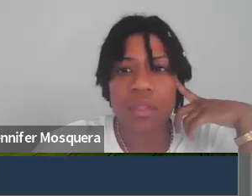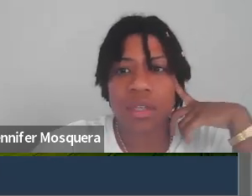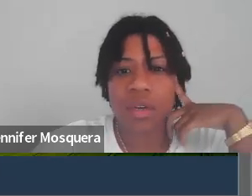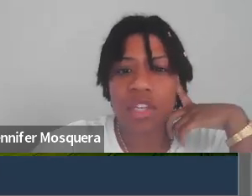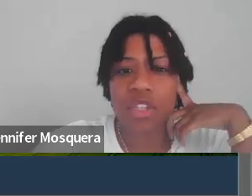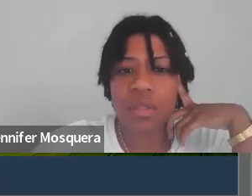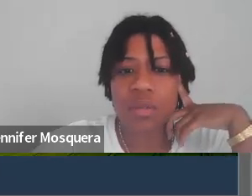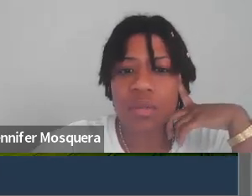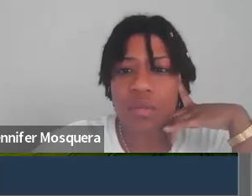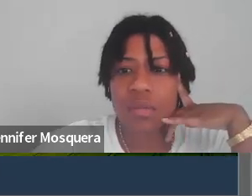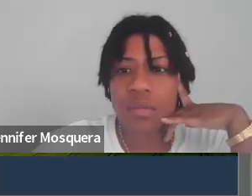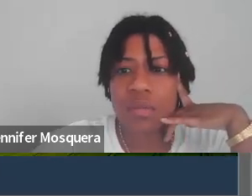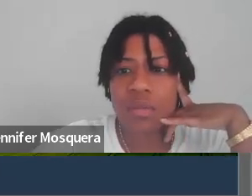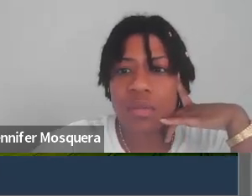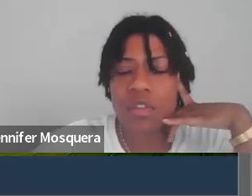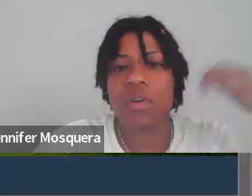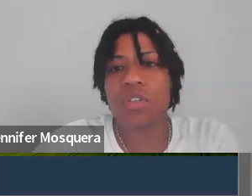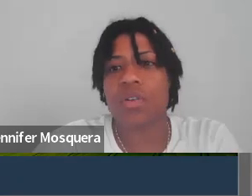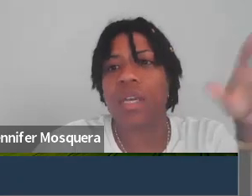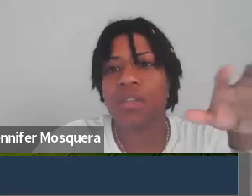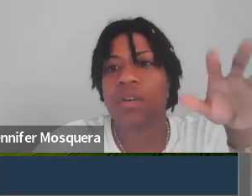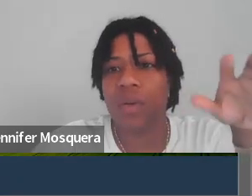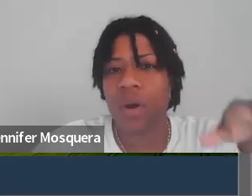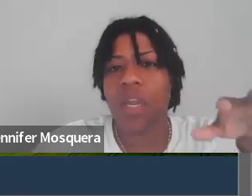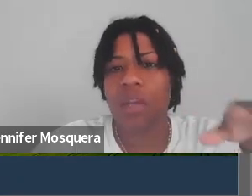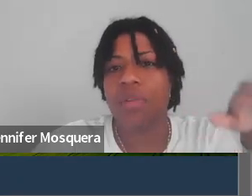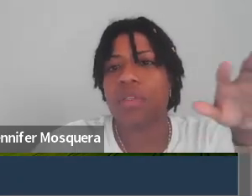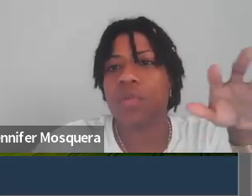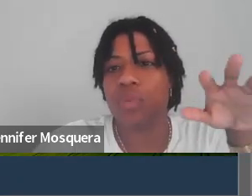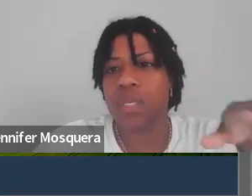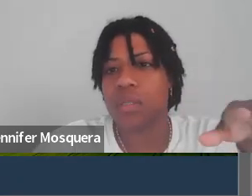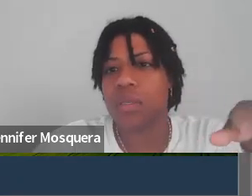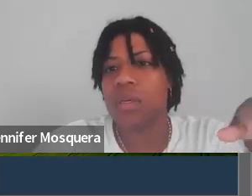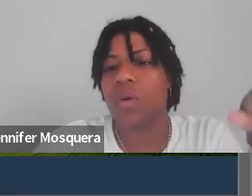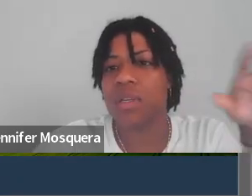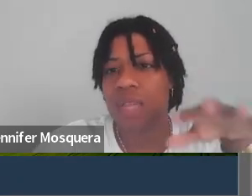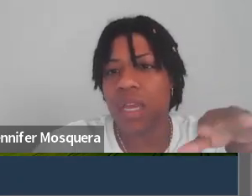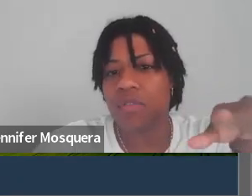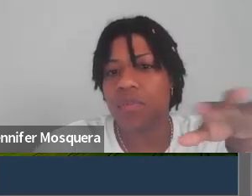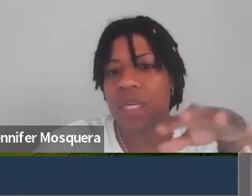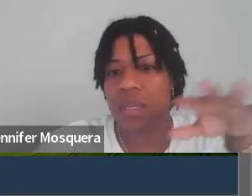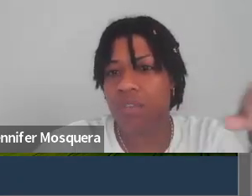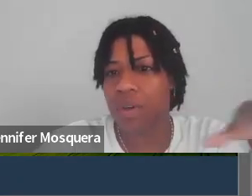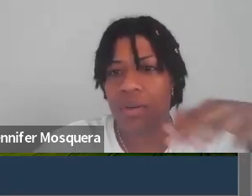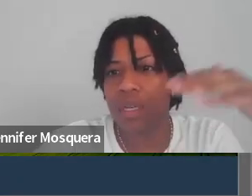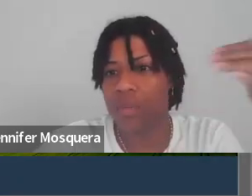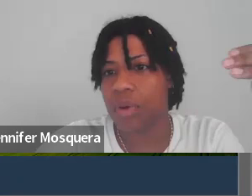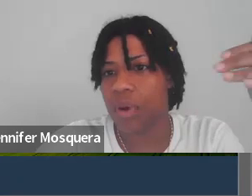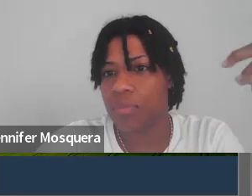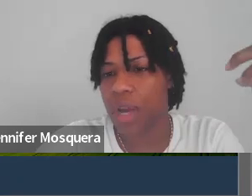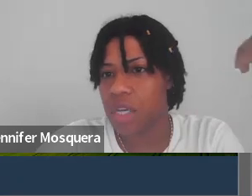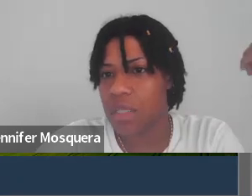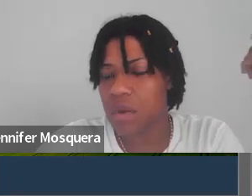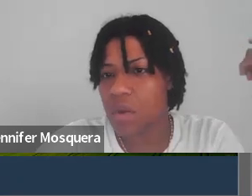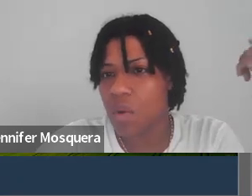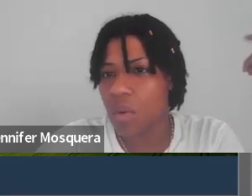Did that answer your question? So in short, yes, you are able to print or save PDF, whether it's a